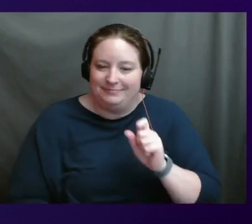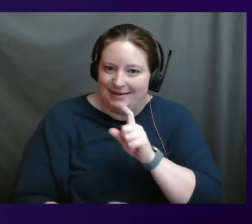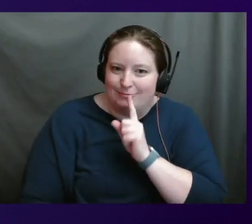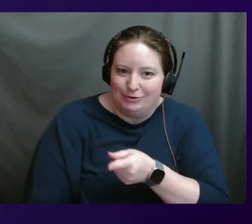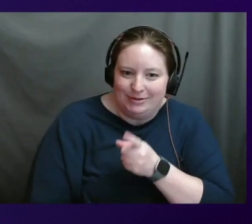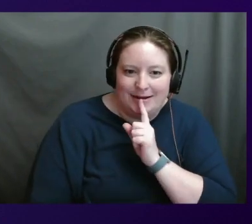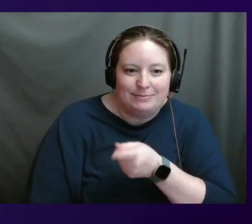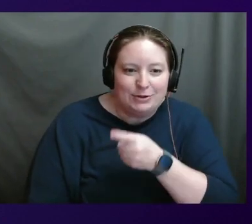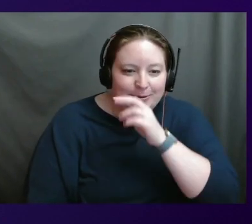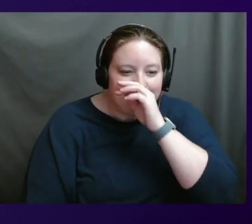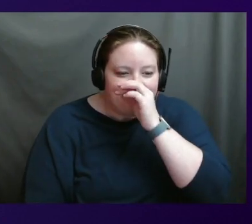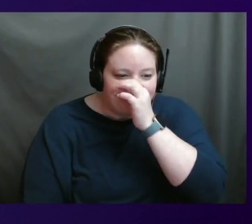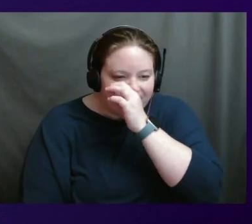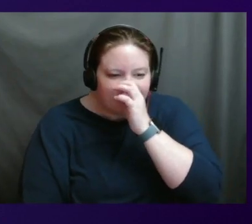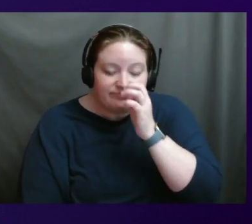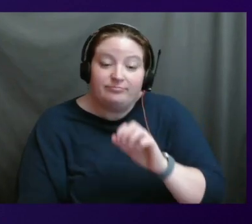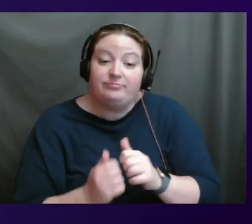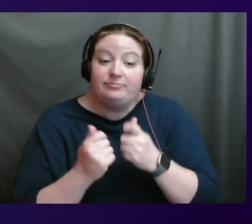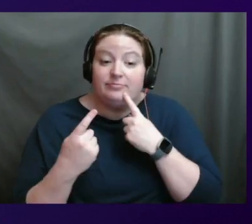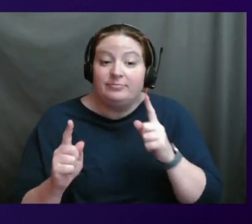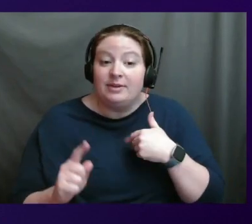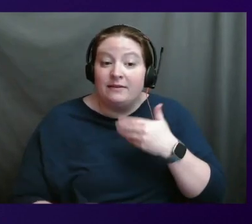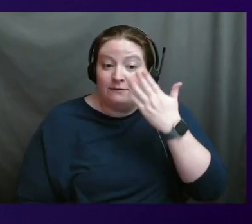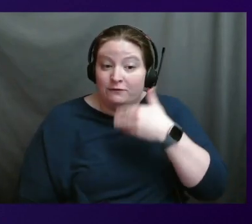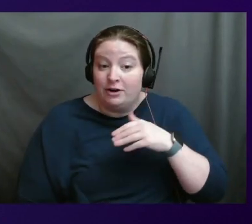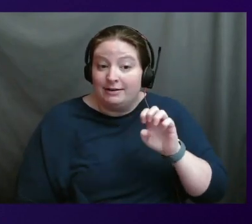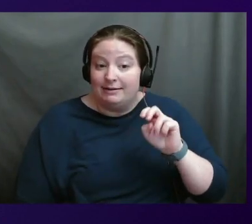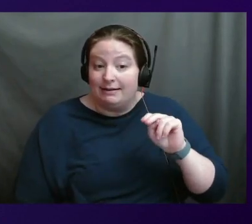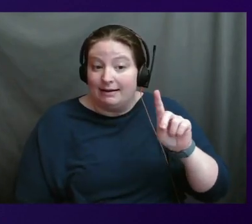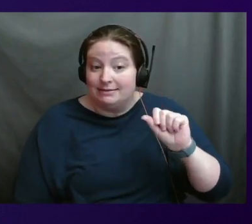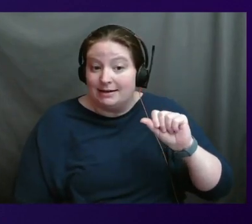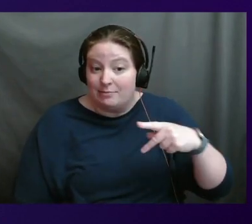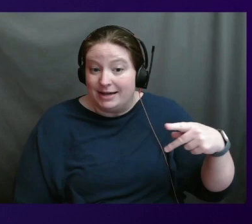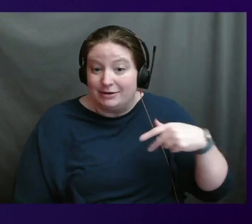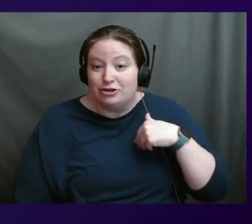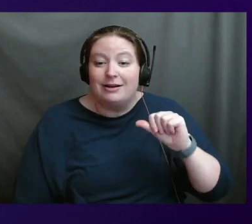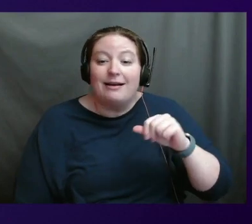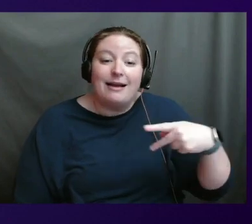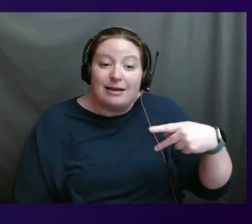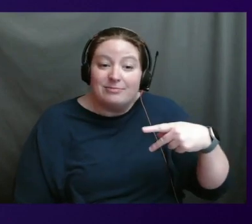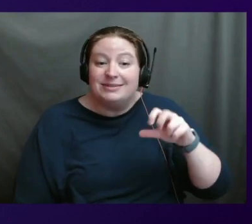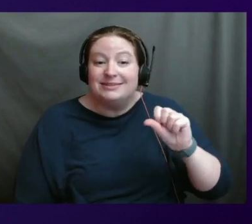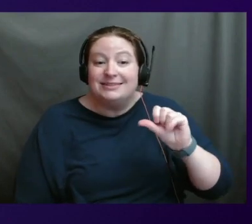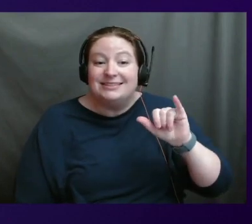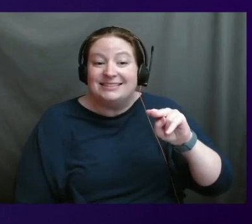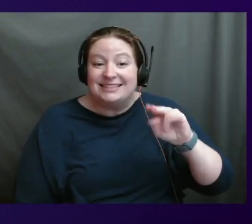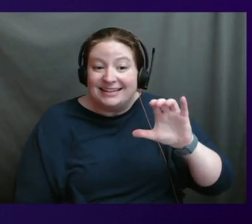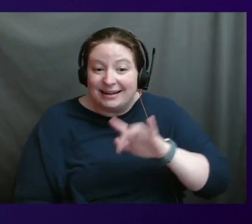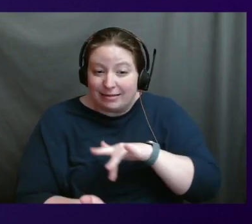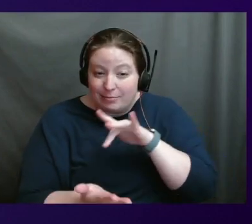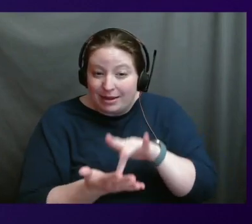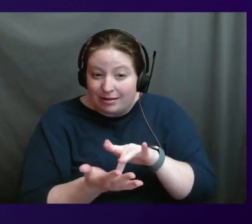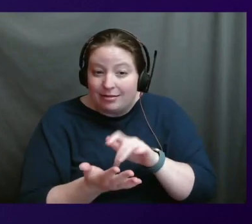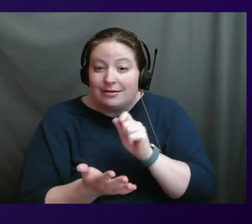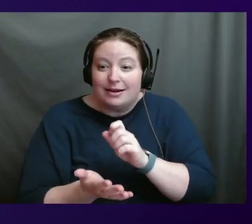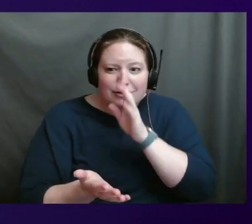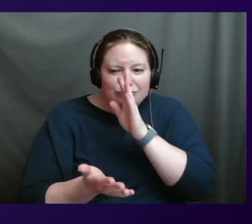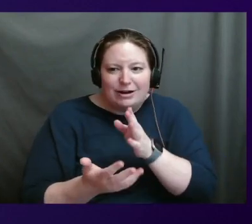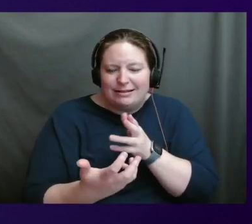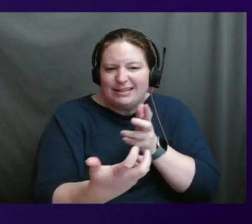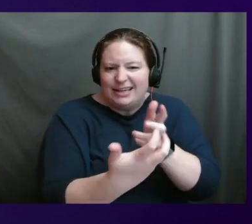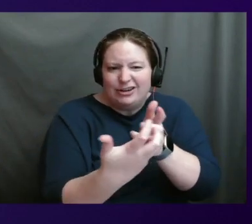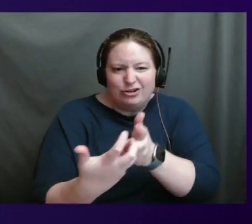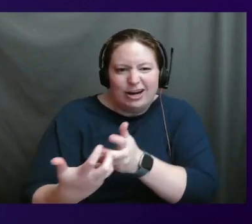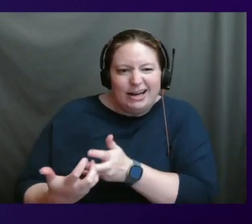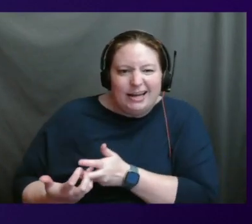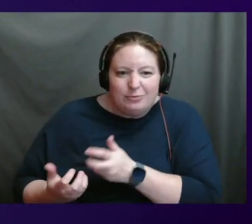So how this works is that you have your front-end application, AppSync sits in the middle, and then it can directly integrate with a bunch of AWS